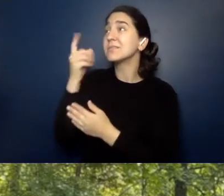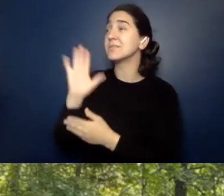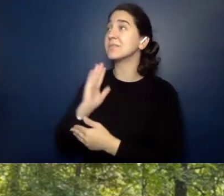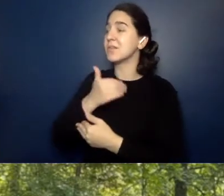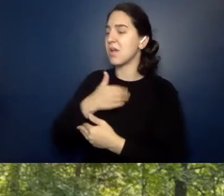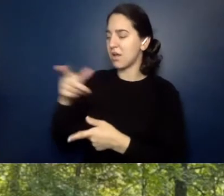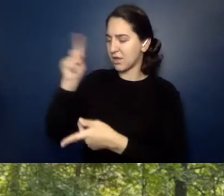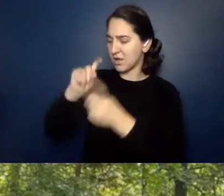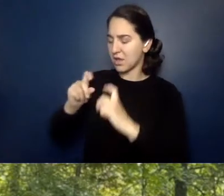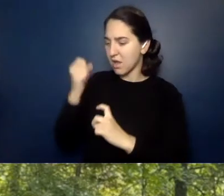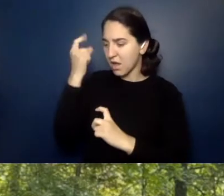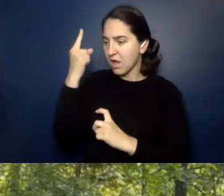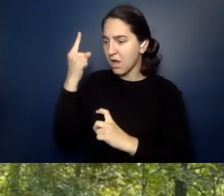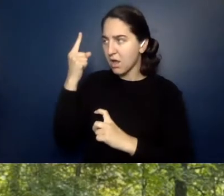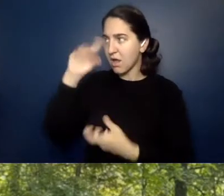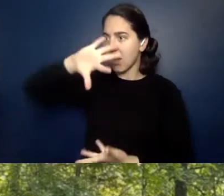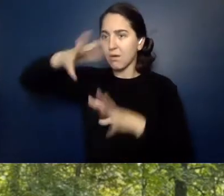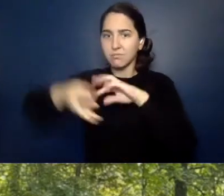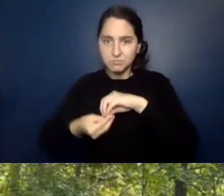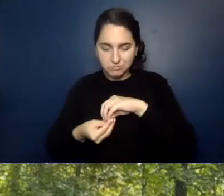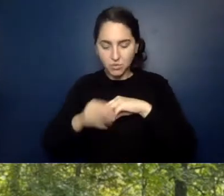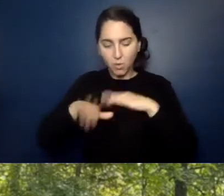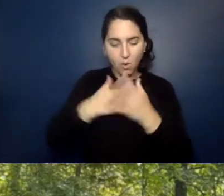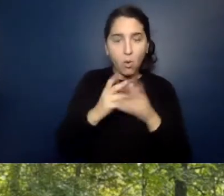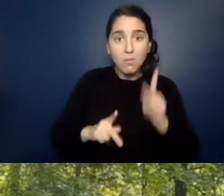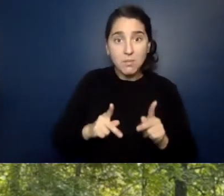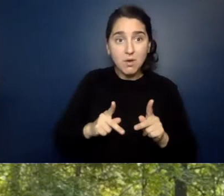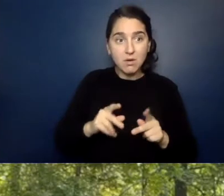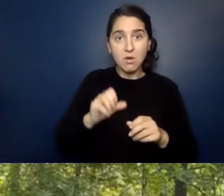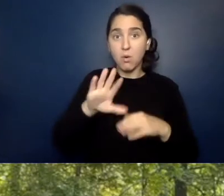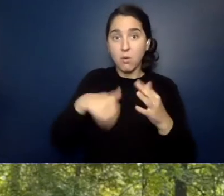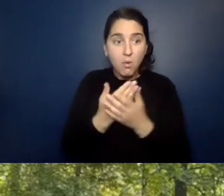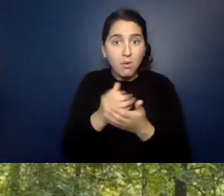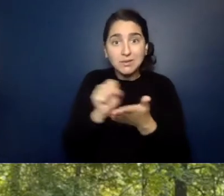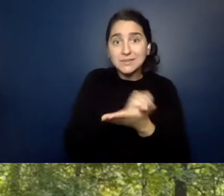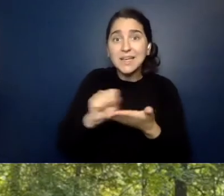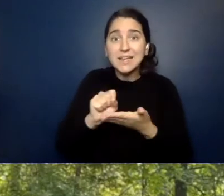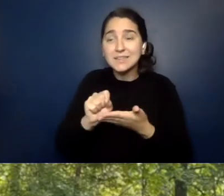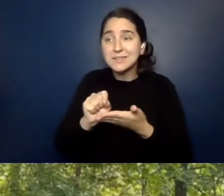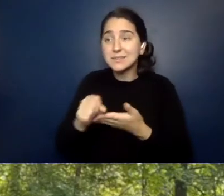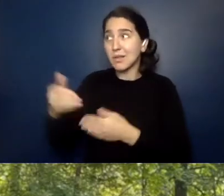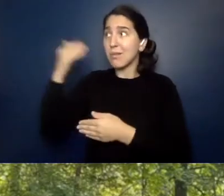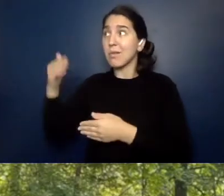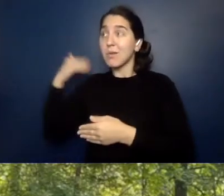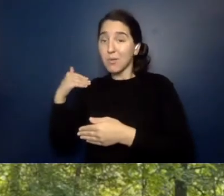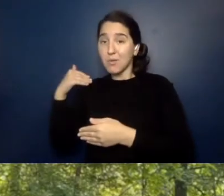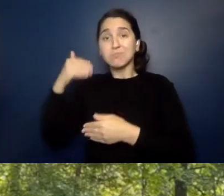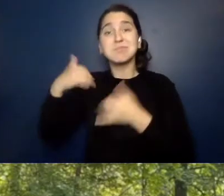gone before. We pray now in the manner Jesus taught us, saying, Blessed